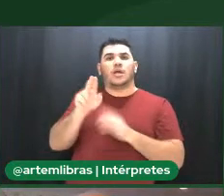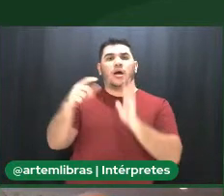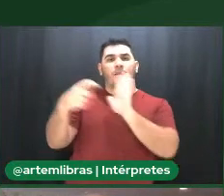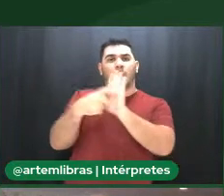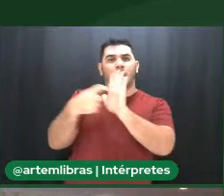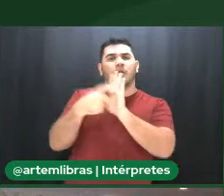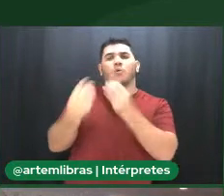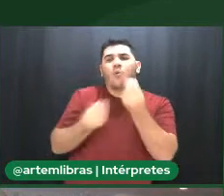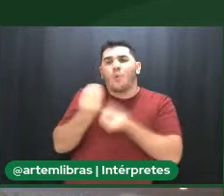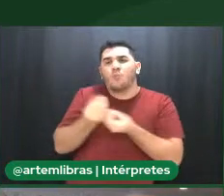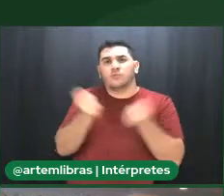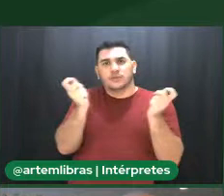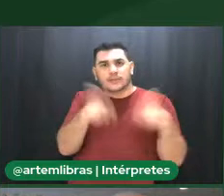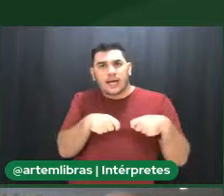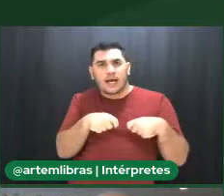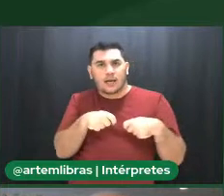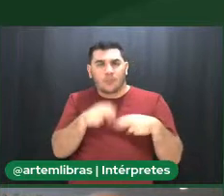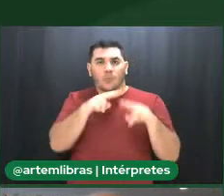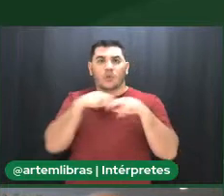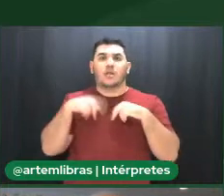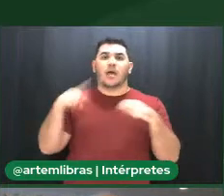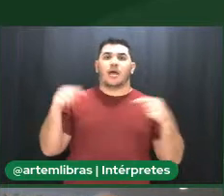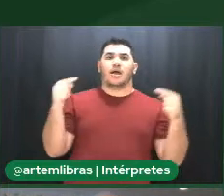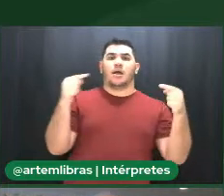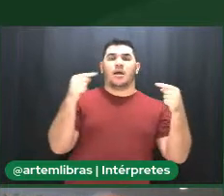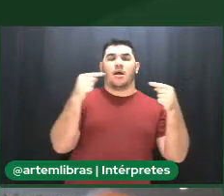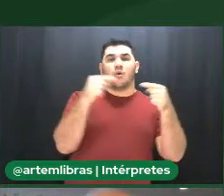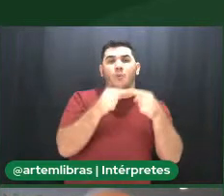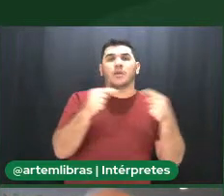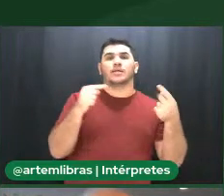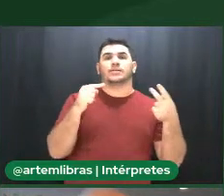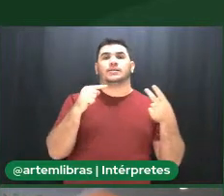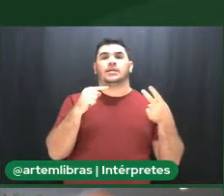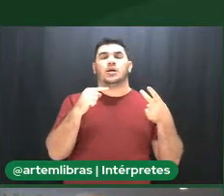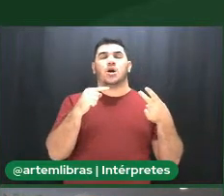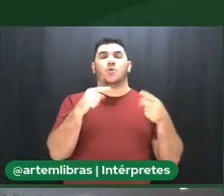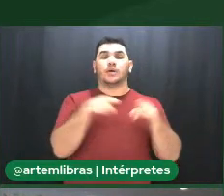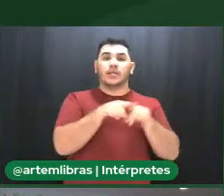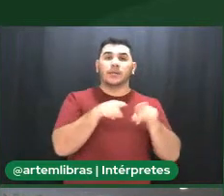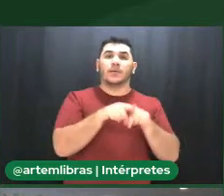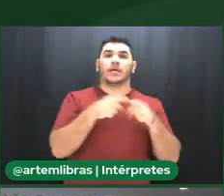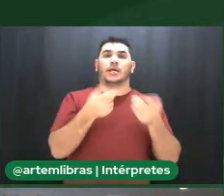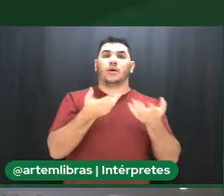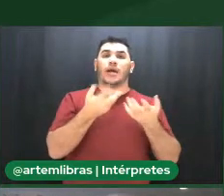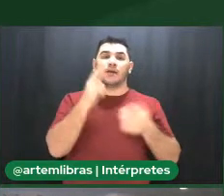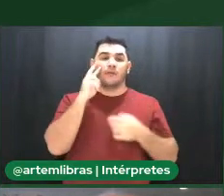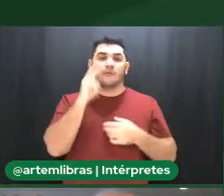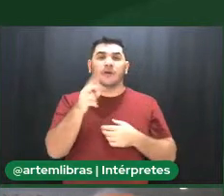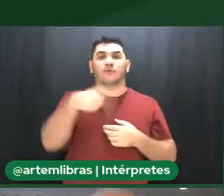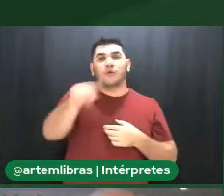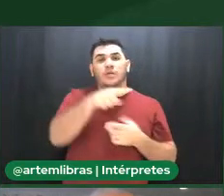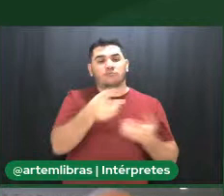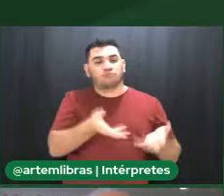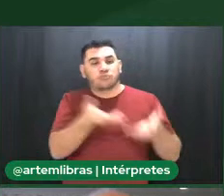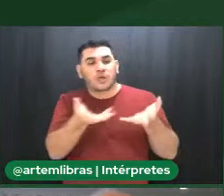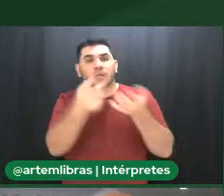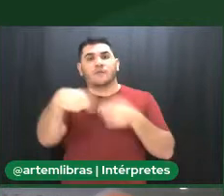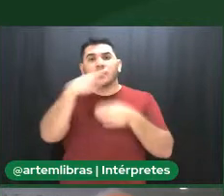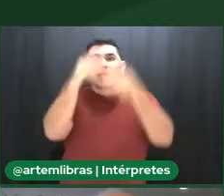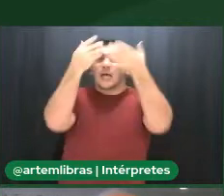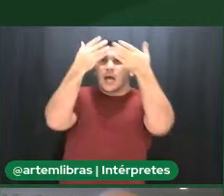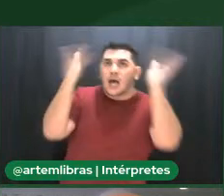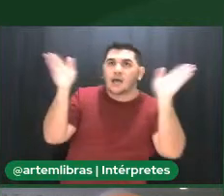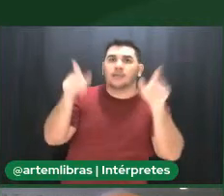the combination that I'm so eager to promote, and hope that you will open your minds to these possibilities. I